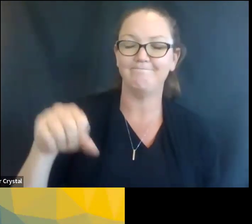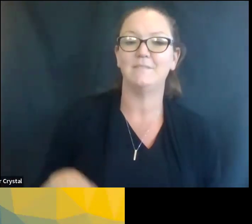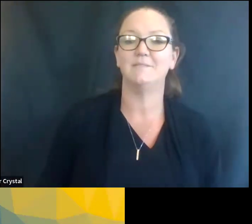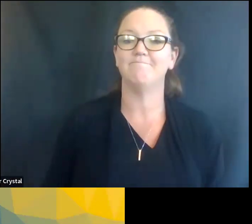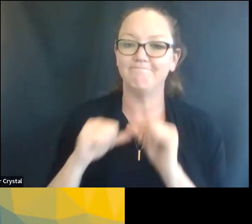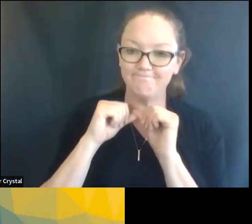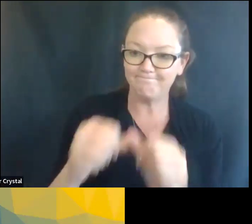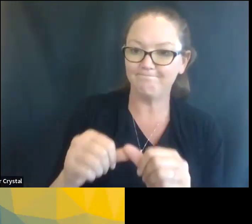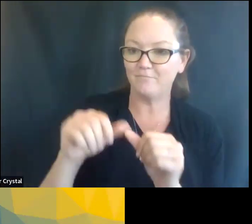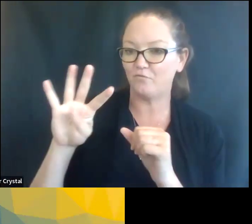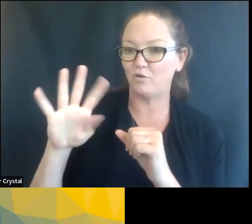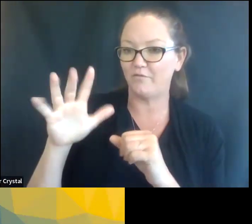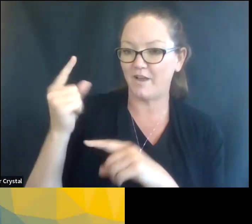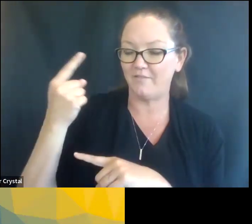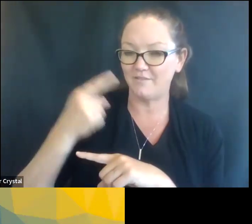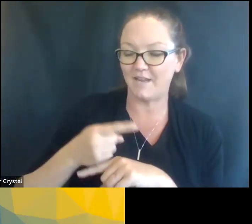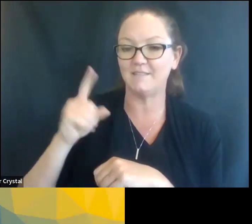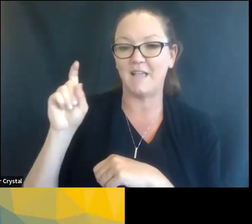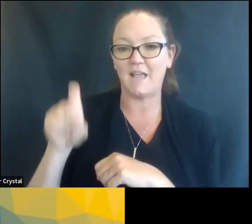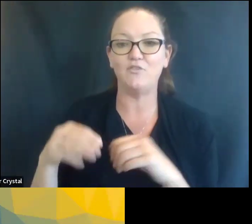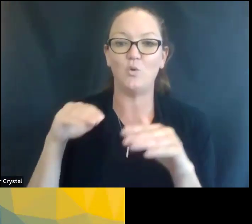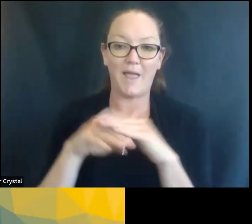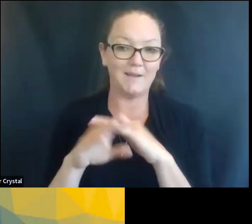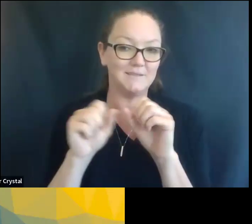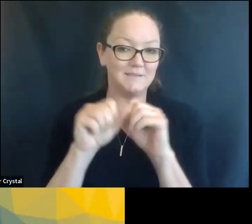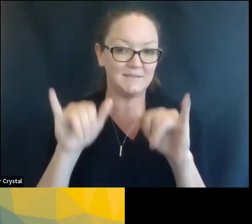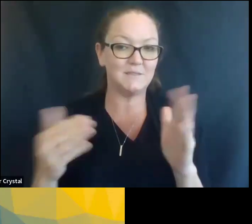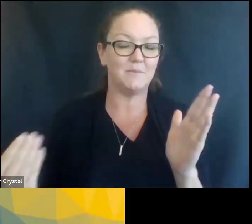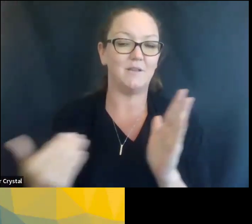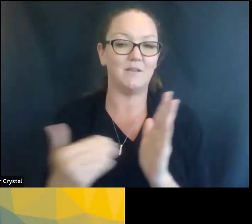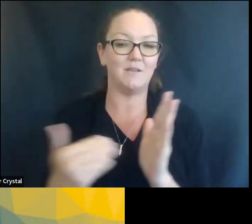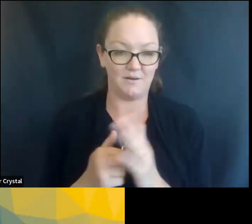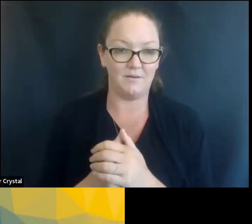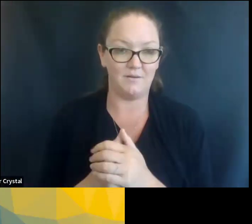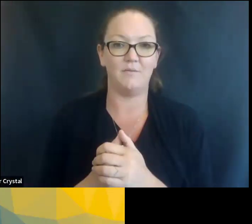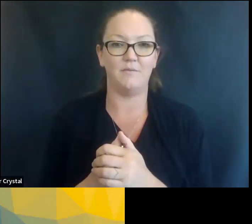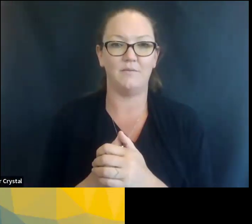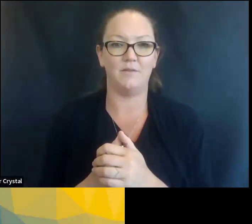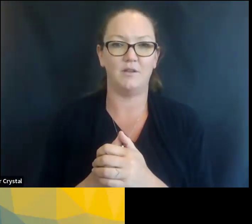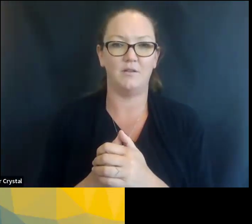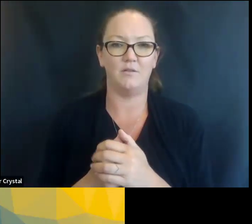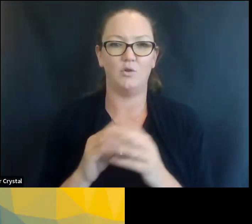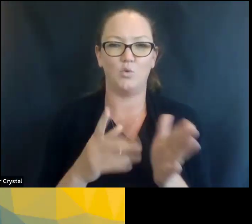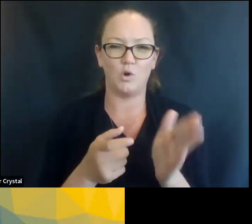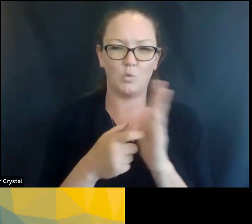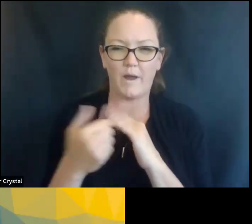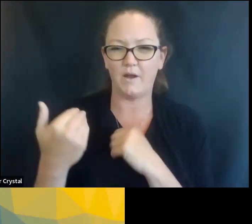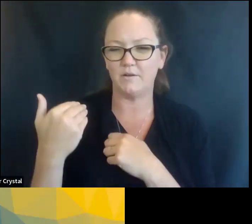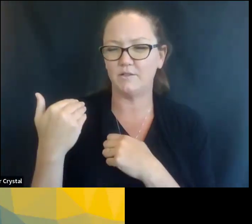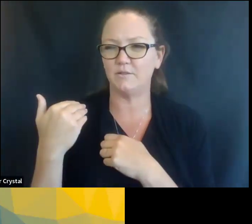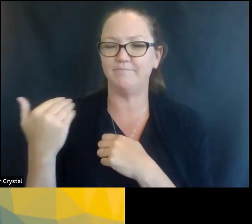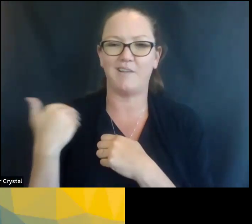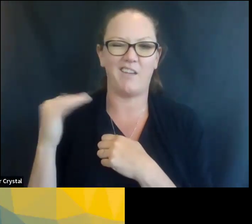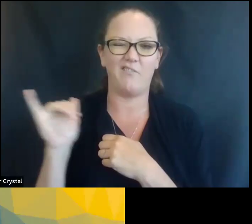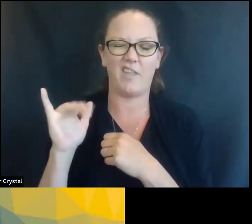basis, data brokers have to re-access the system, and they're required to manage like a suppression list, it's called essentially. So if